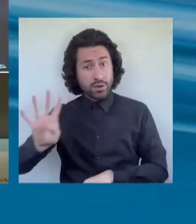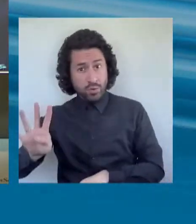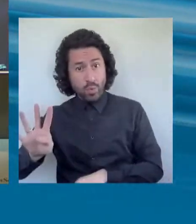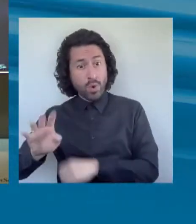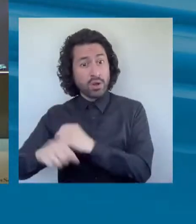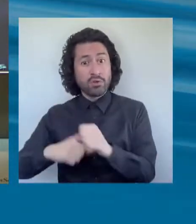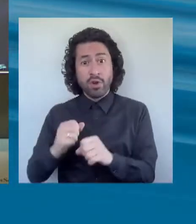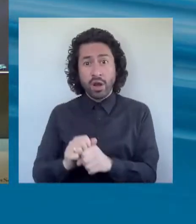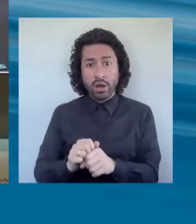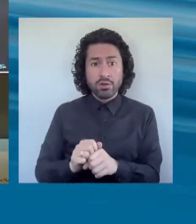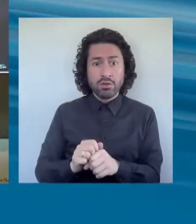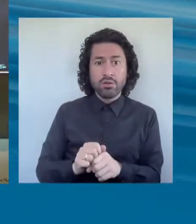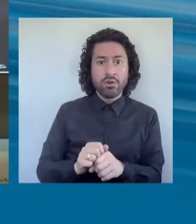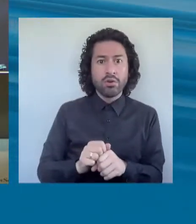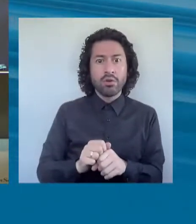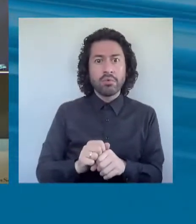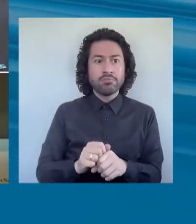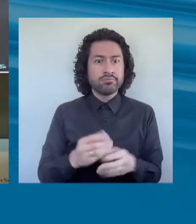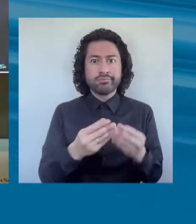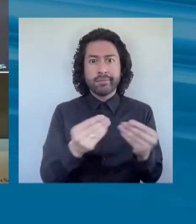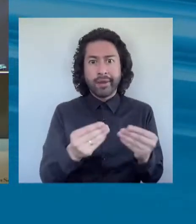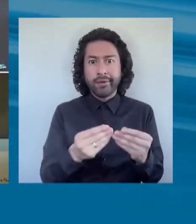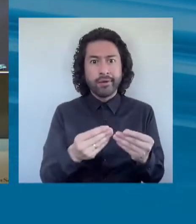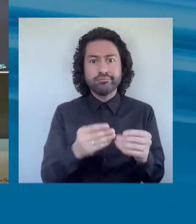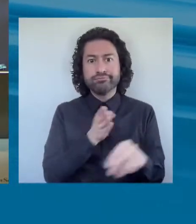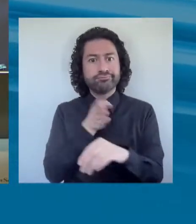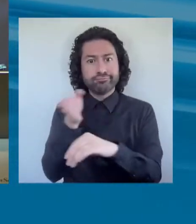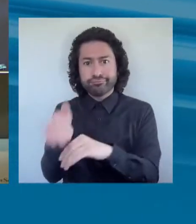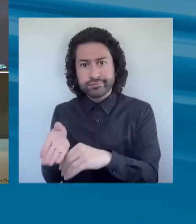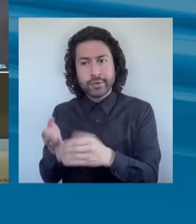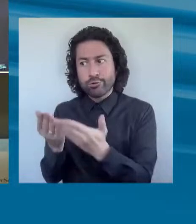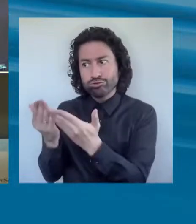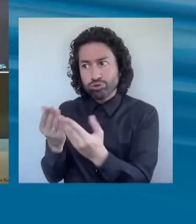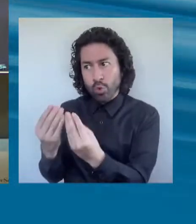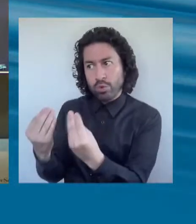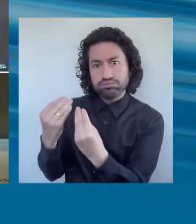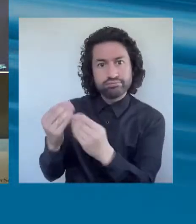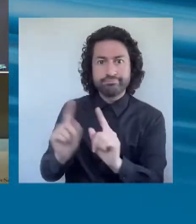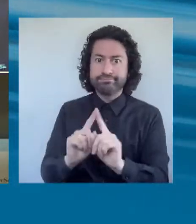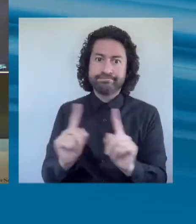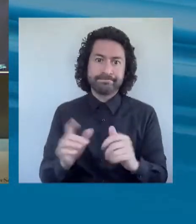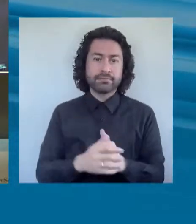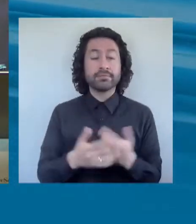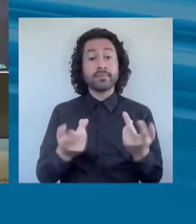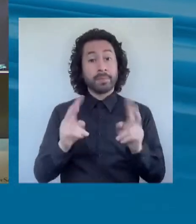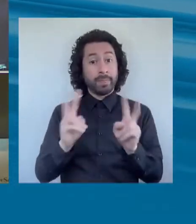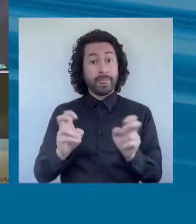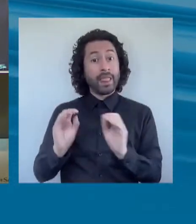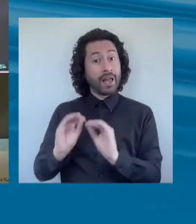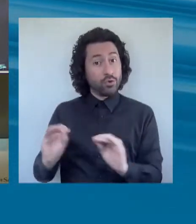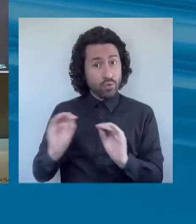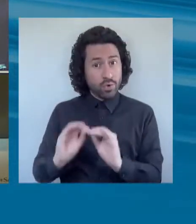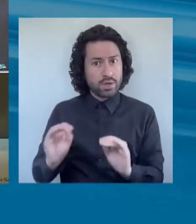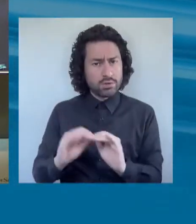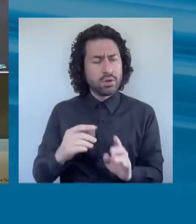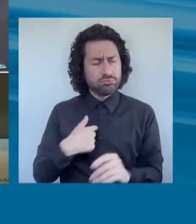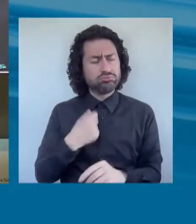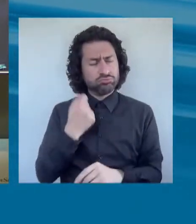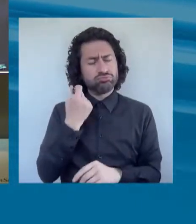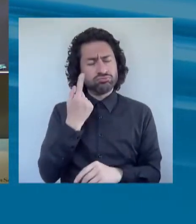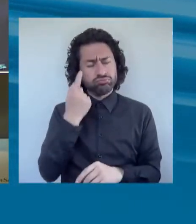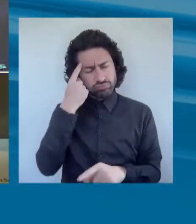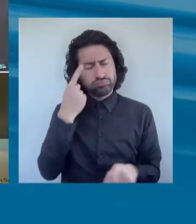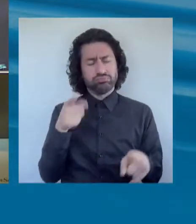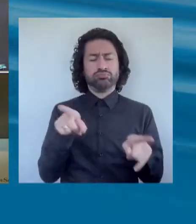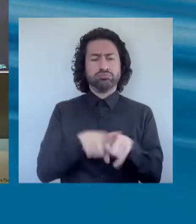years old were not attending school. Moving on to education, we agree with the document. It makes a